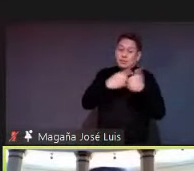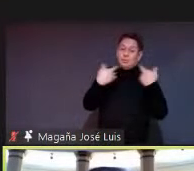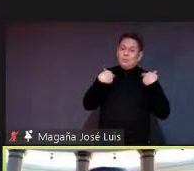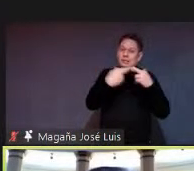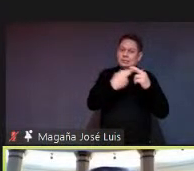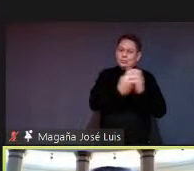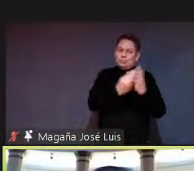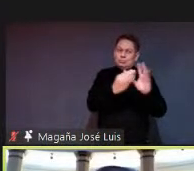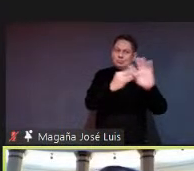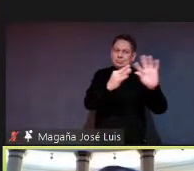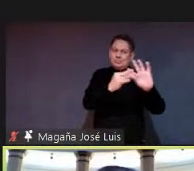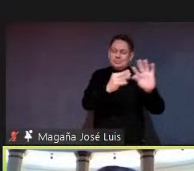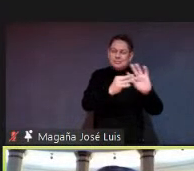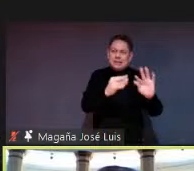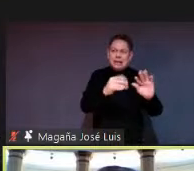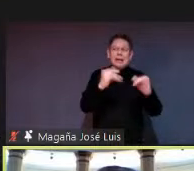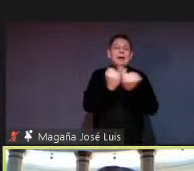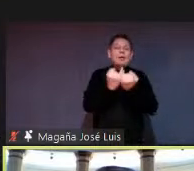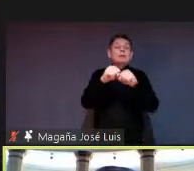curriculum. We are